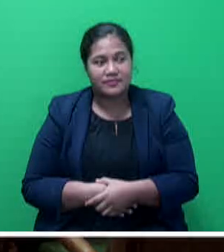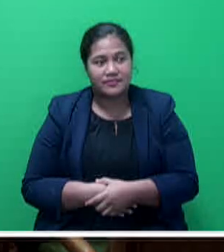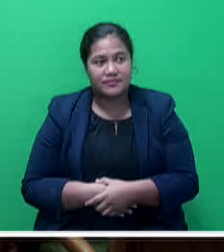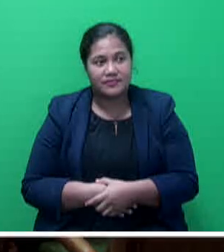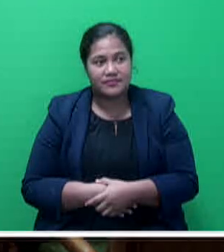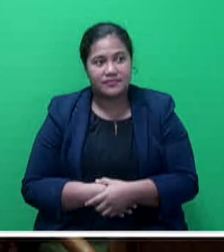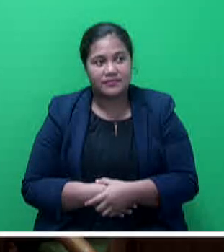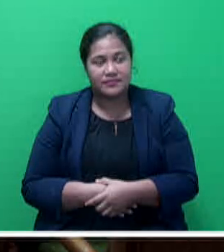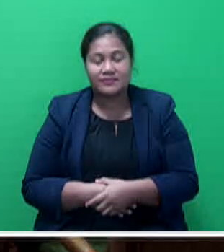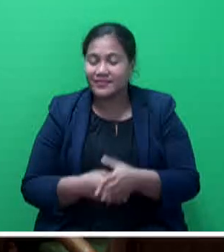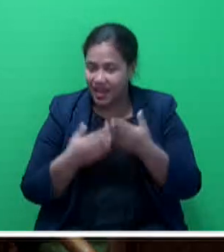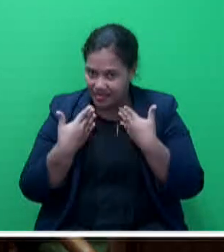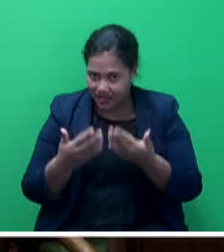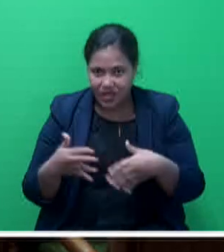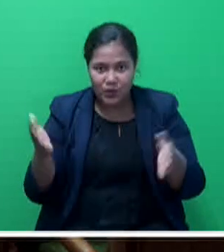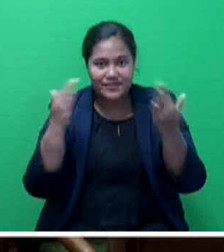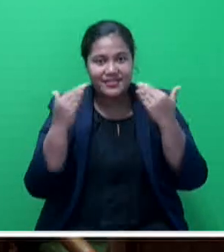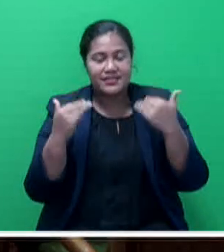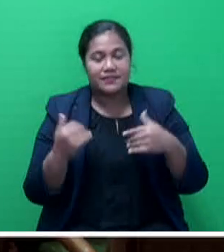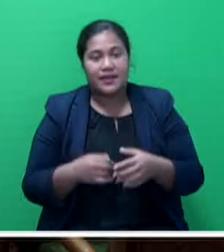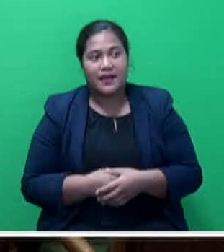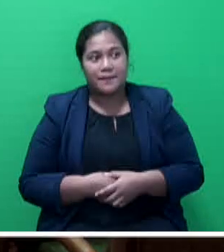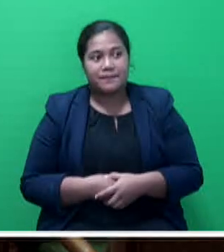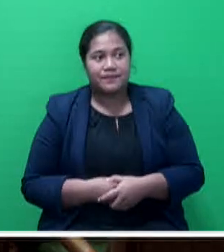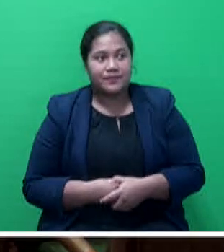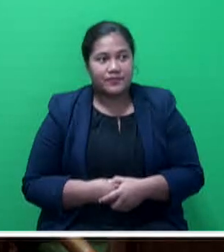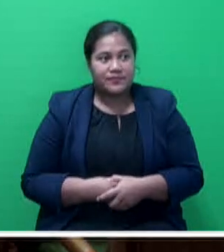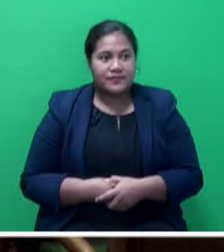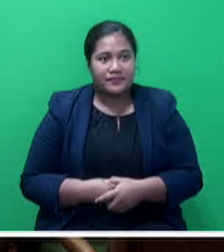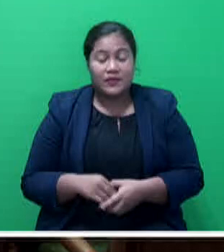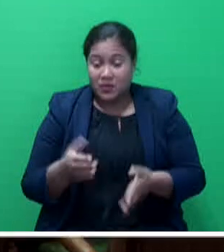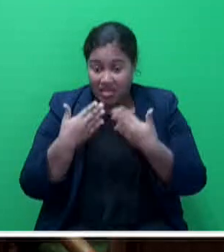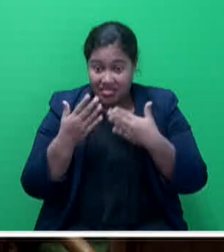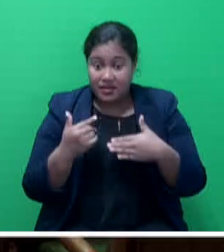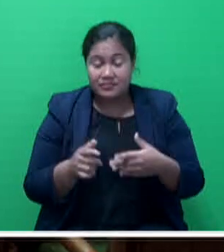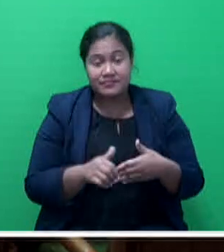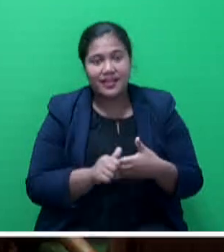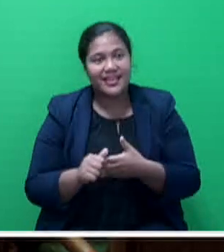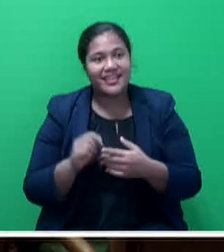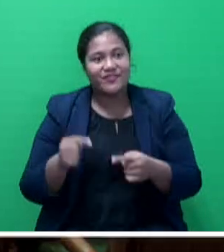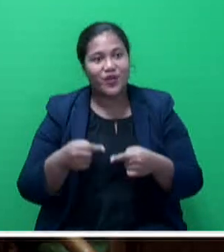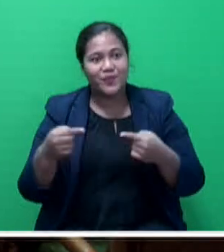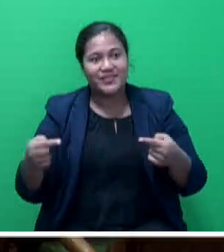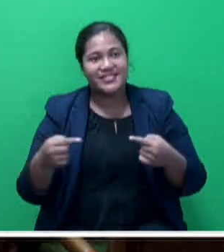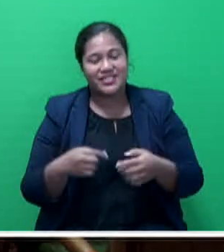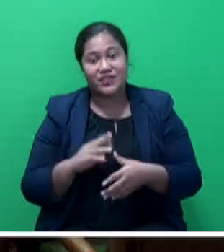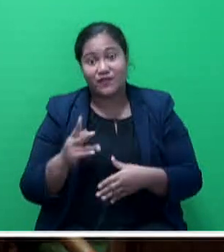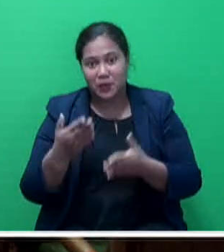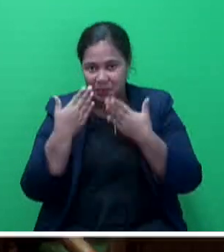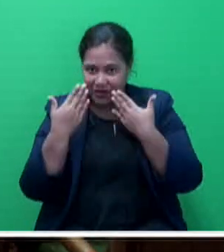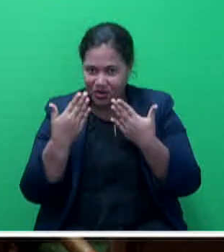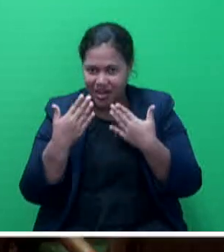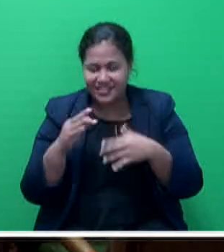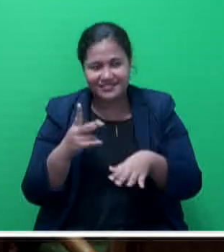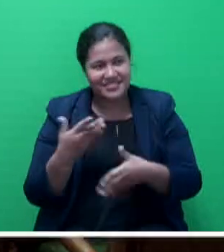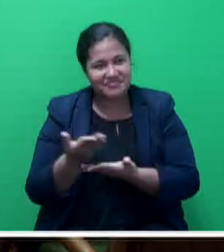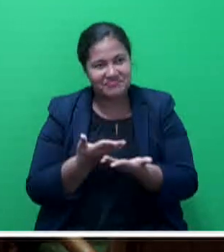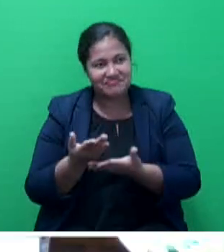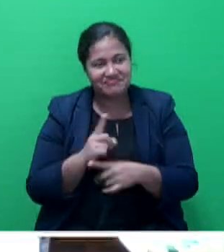Thank you, Mr. Speaker, sir. I'd like to thank the Leader of Opposition for acknowledging the discussion we did